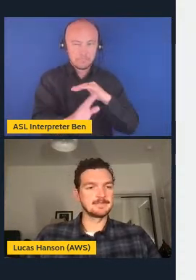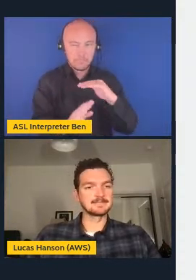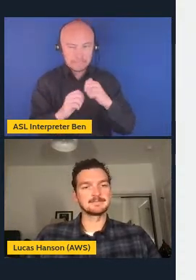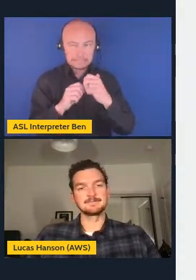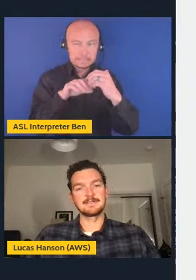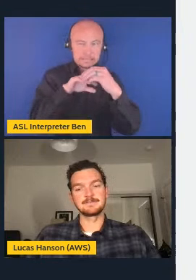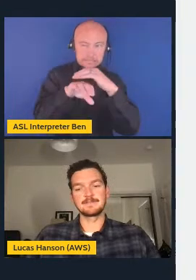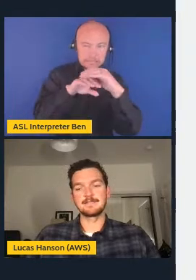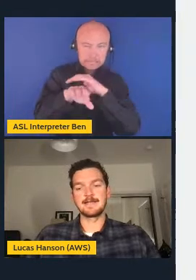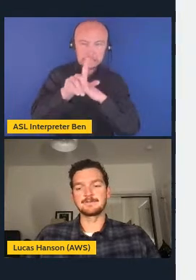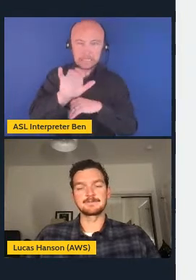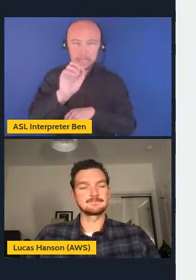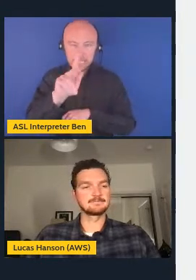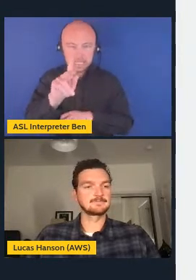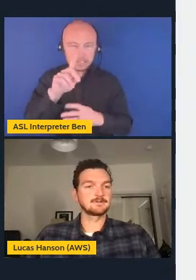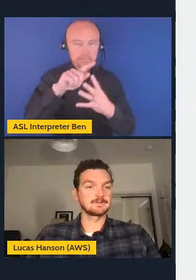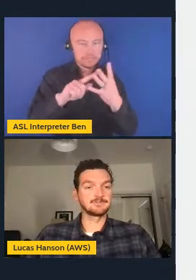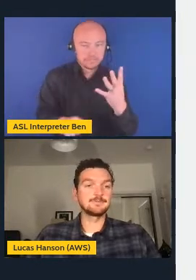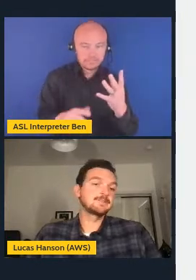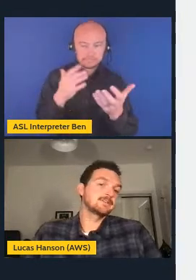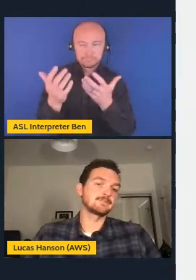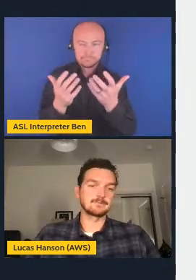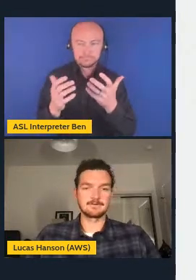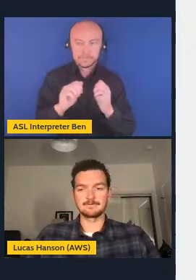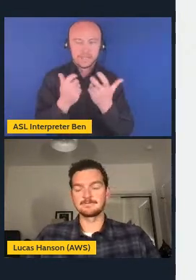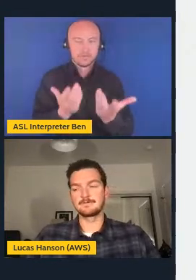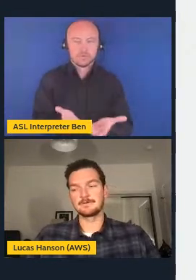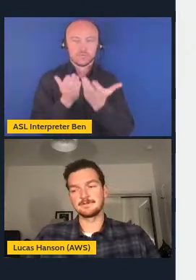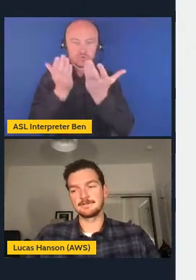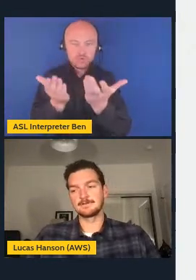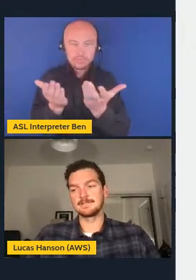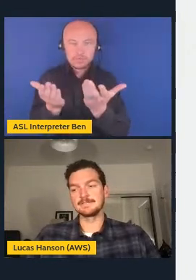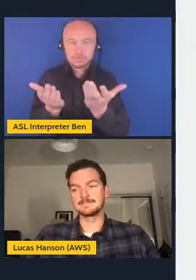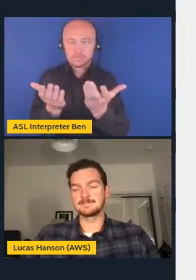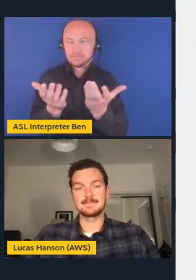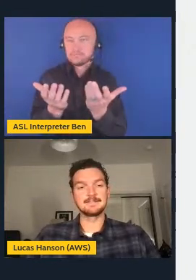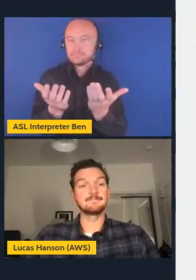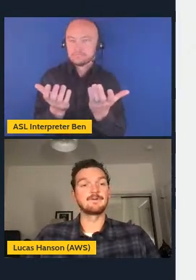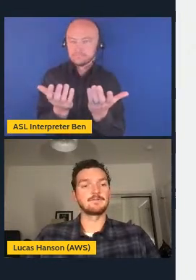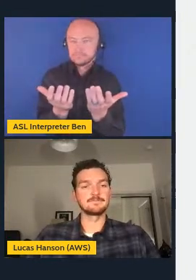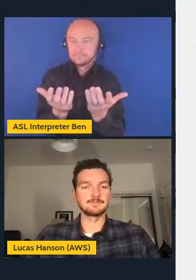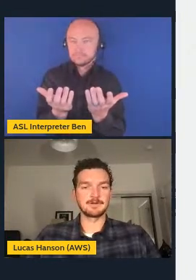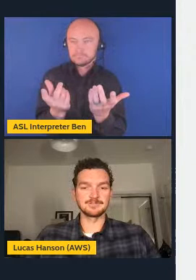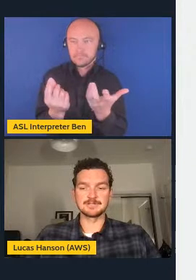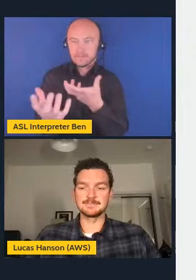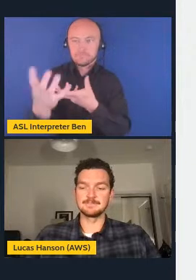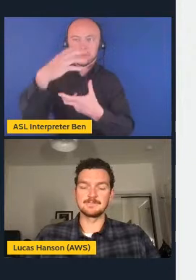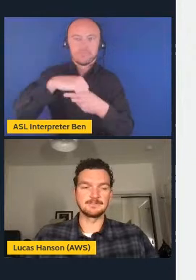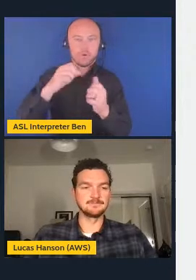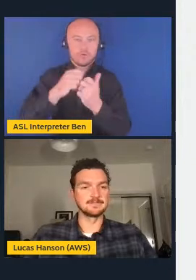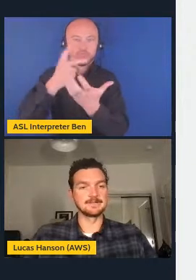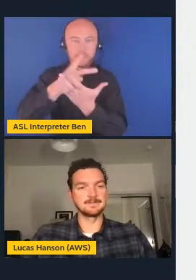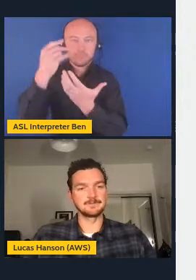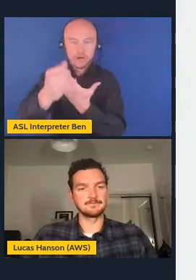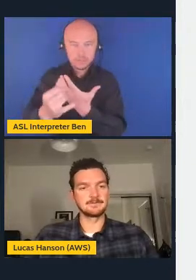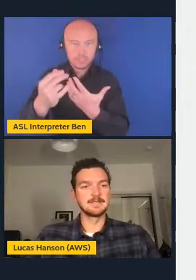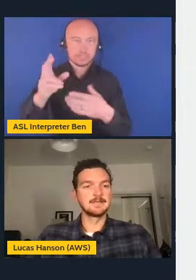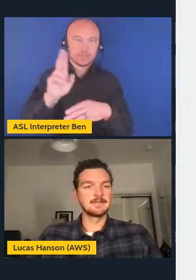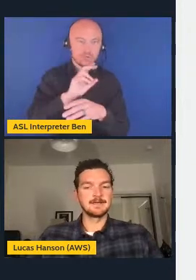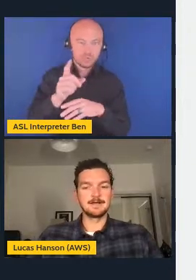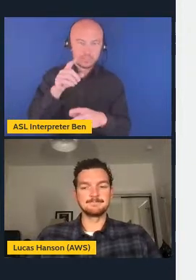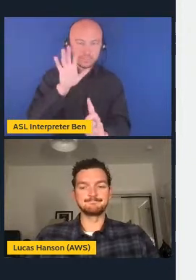entry-level links and how to start contributing or at least getting involved with the project and using it in your